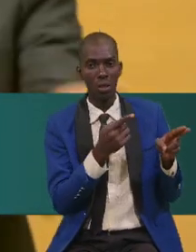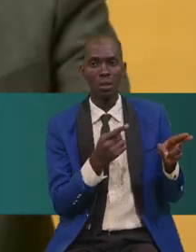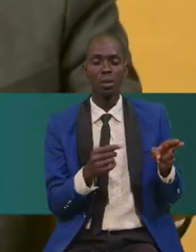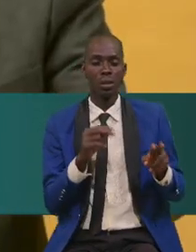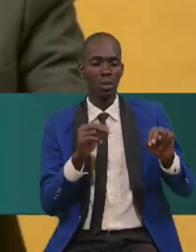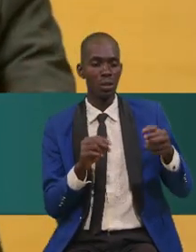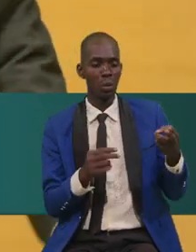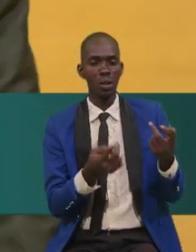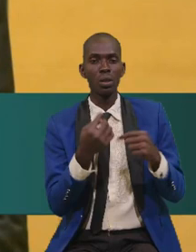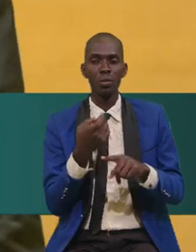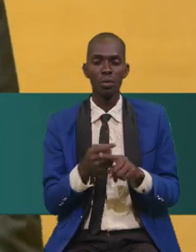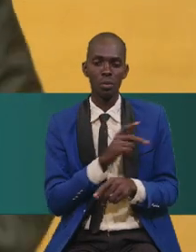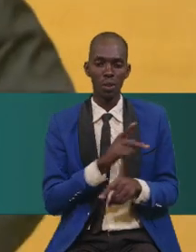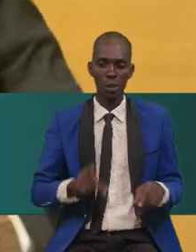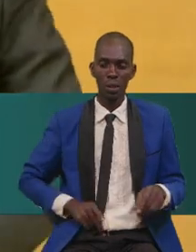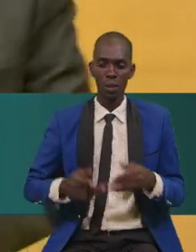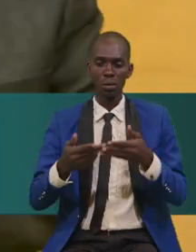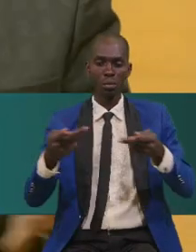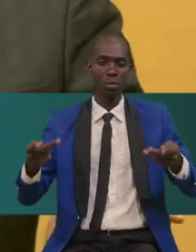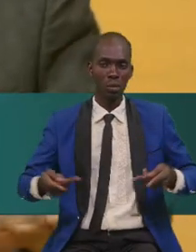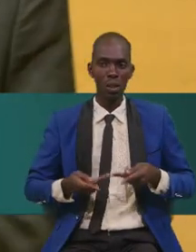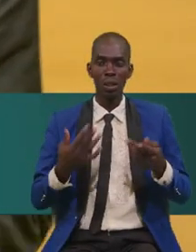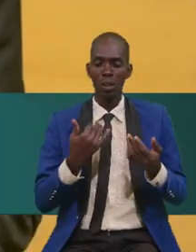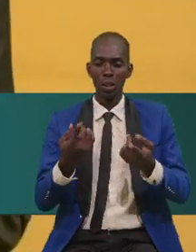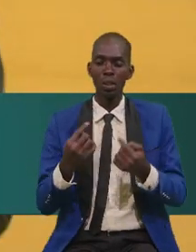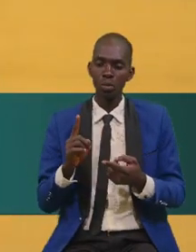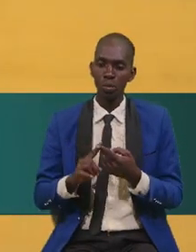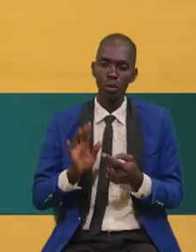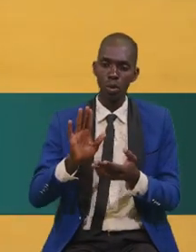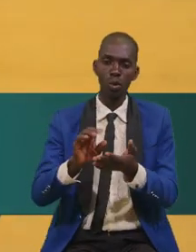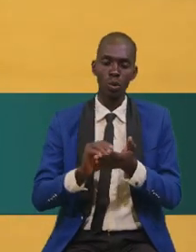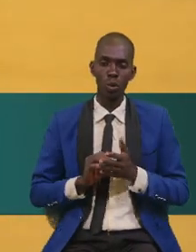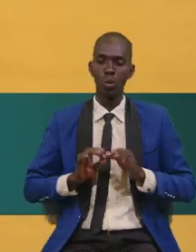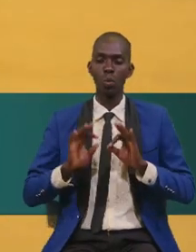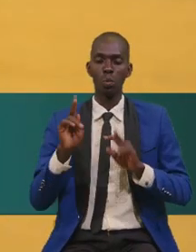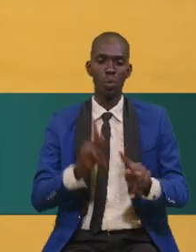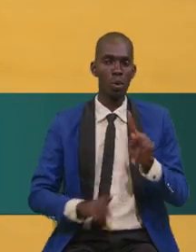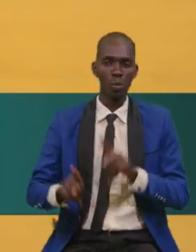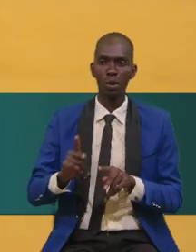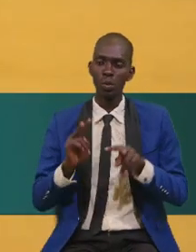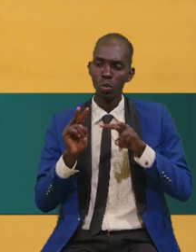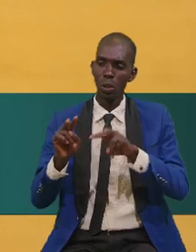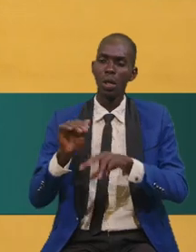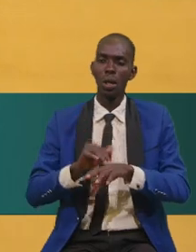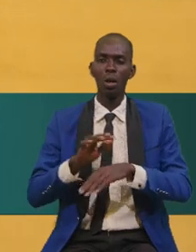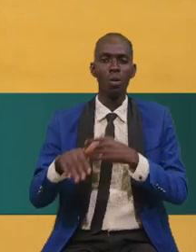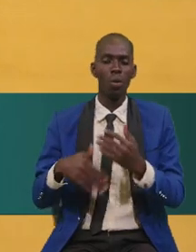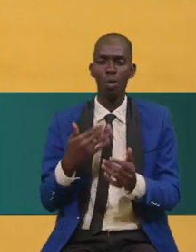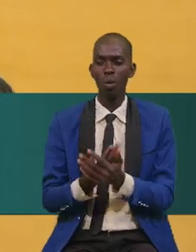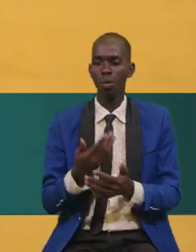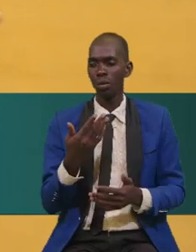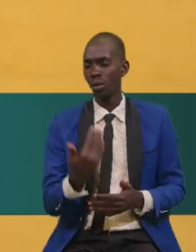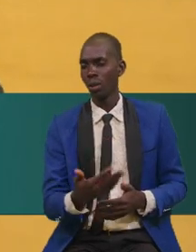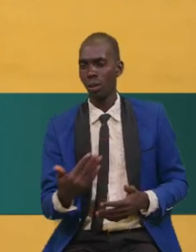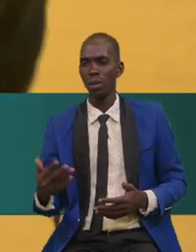and now he came to his people. He looked at all the rubbles. He looked at everything is going to repair